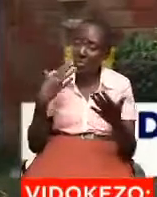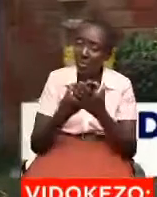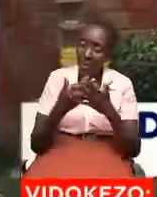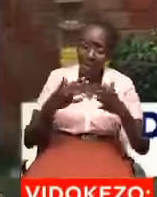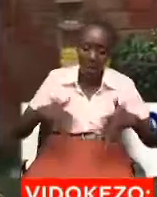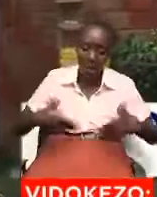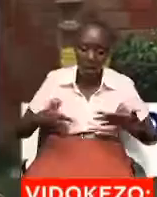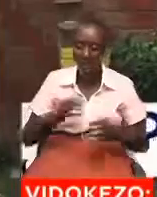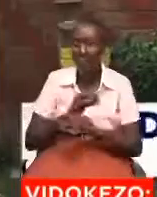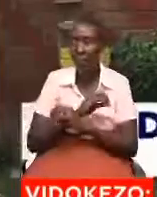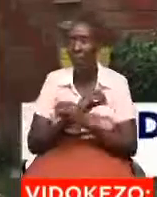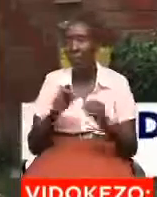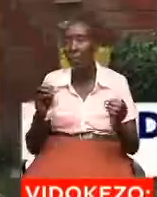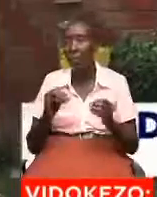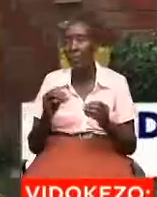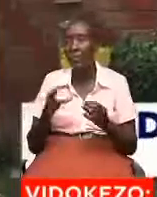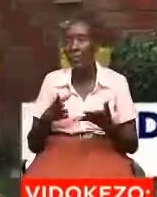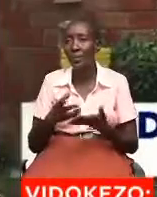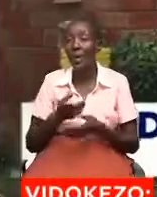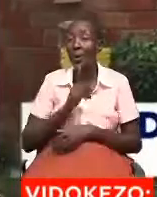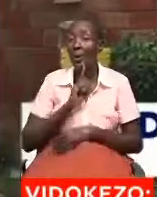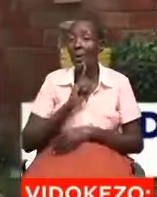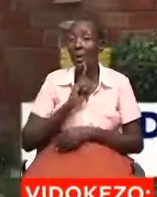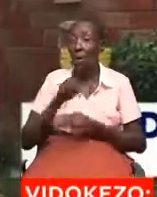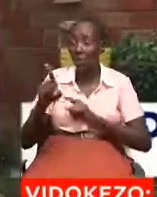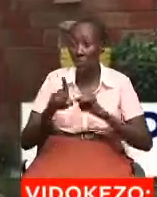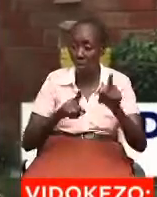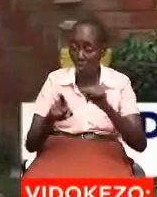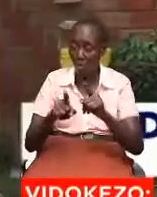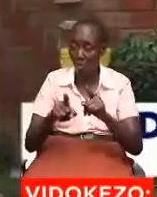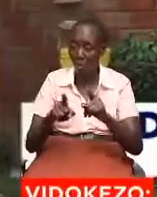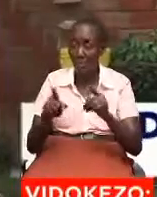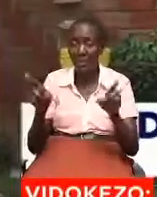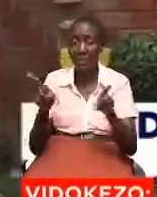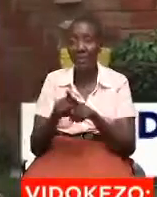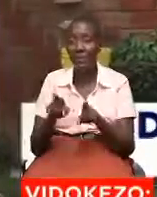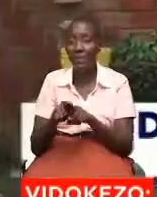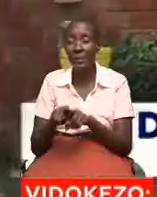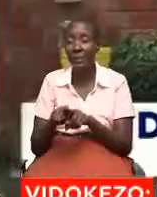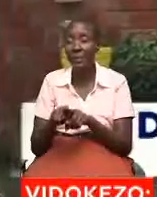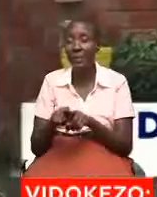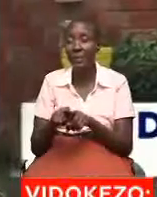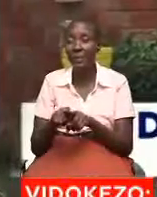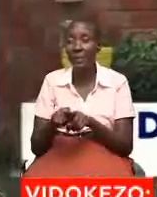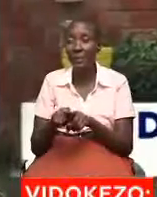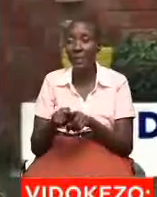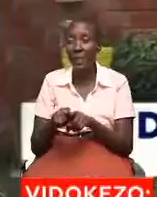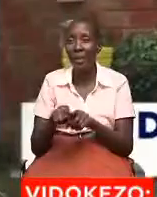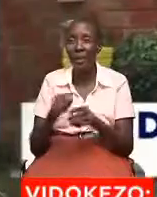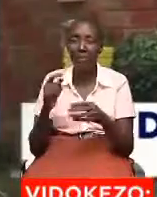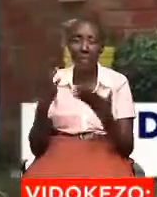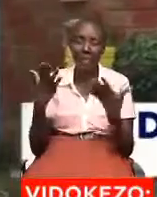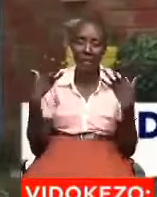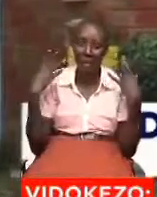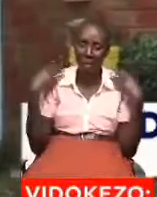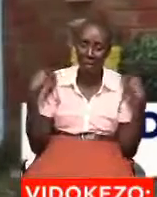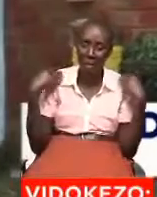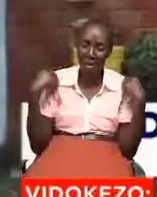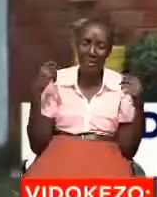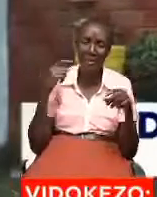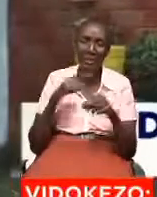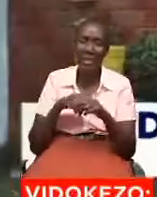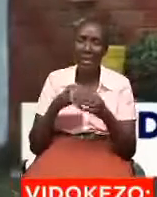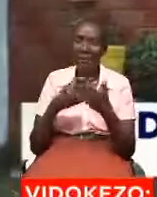about it, and we condemn it with the strongest terms possible, because we have been training here quite long time